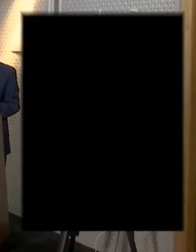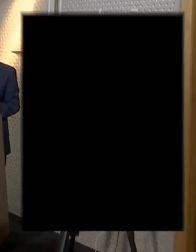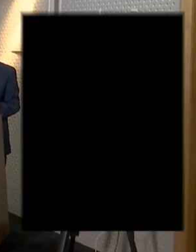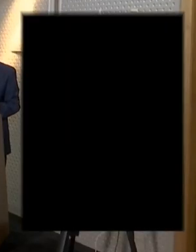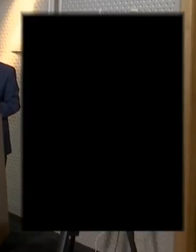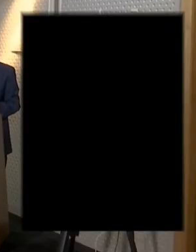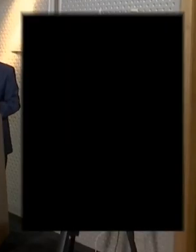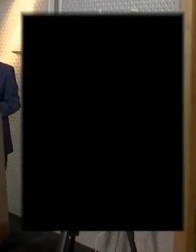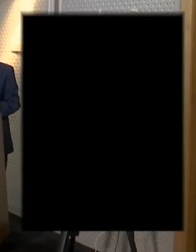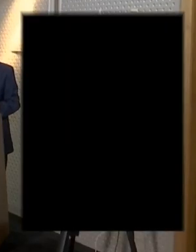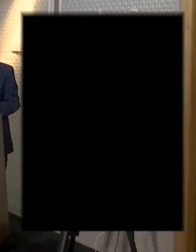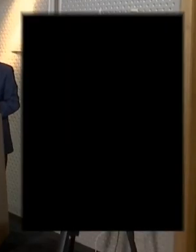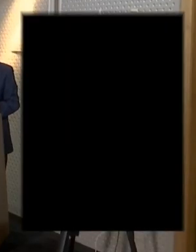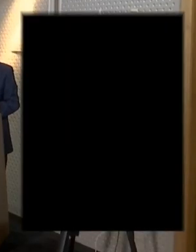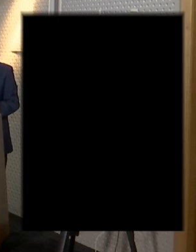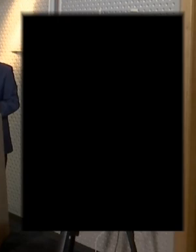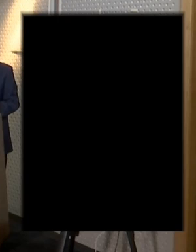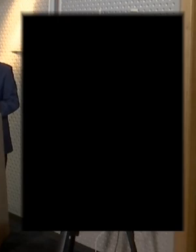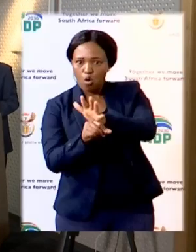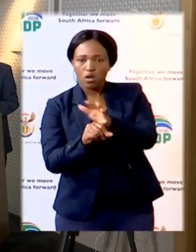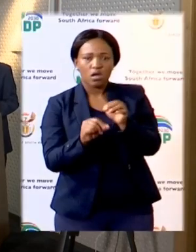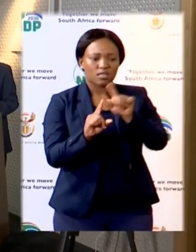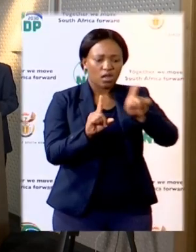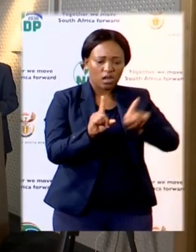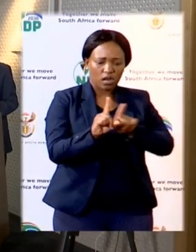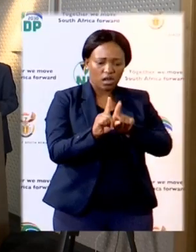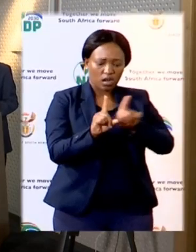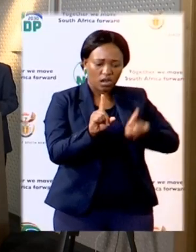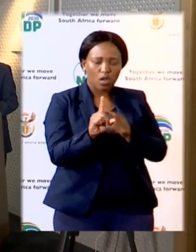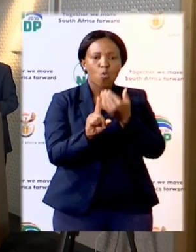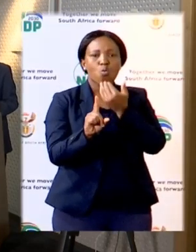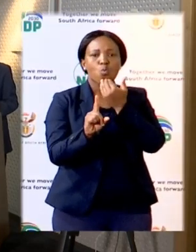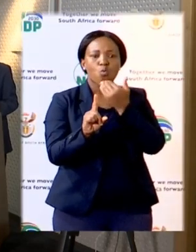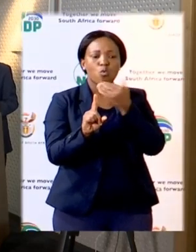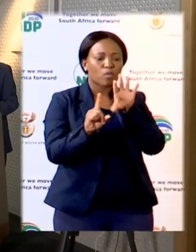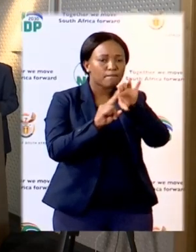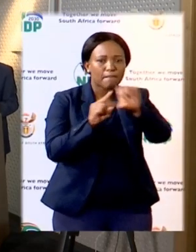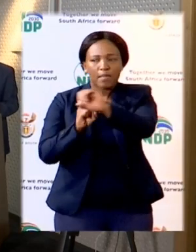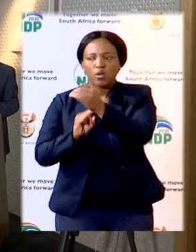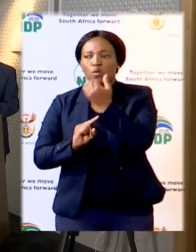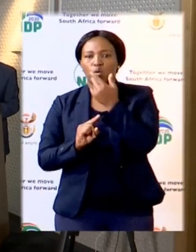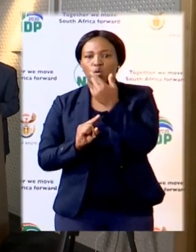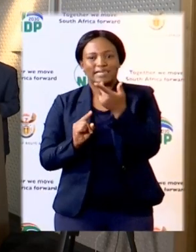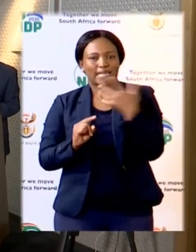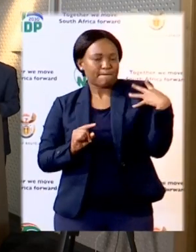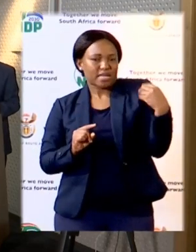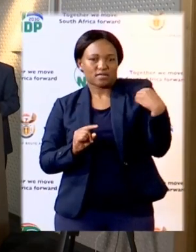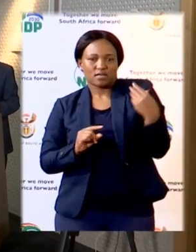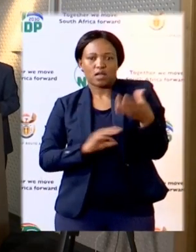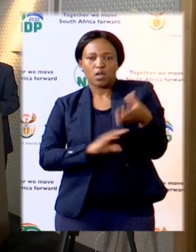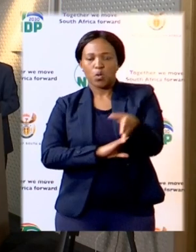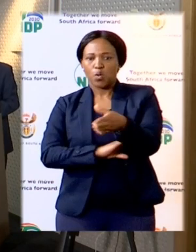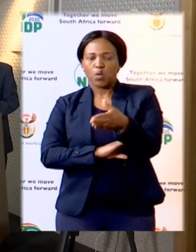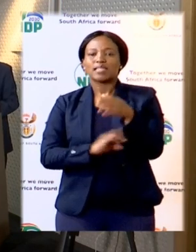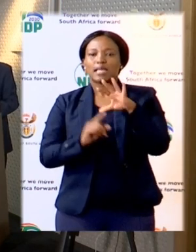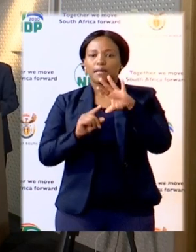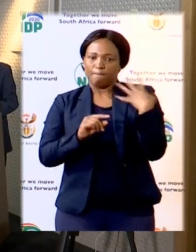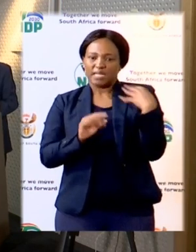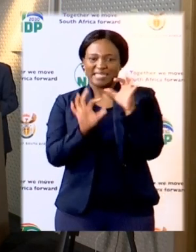of all those that have come into contact with people who are infected is indeed the Minister of